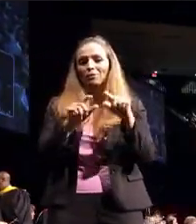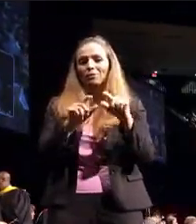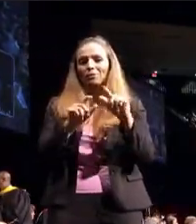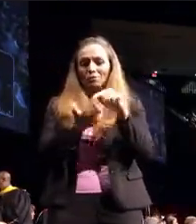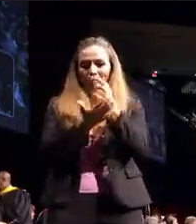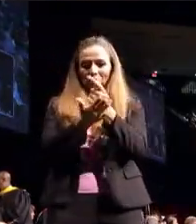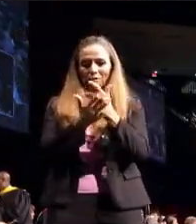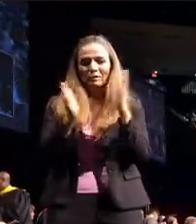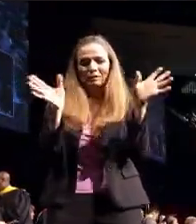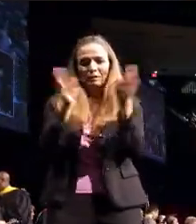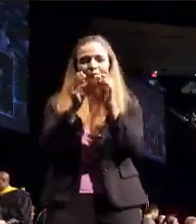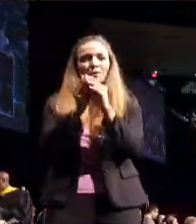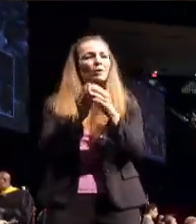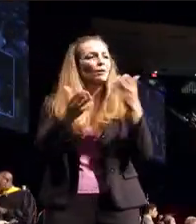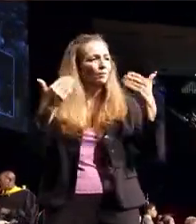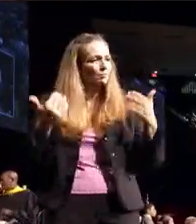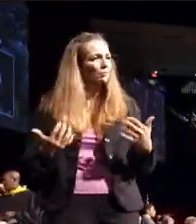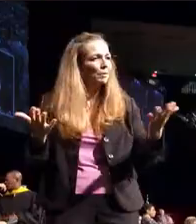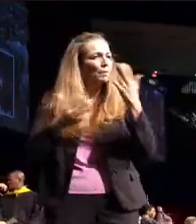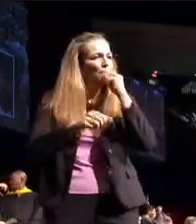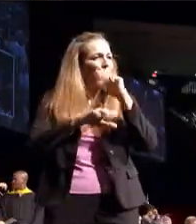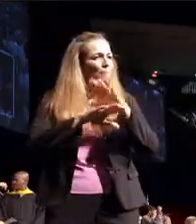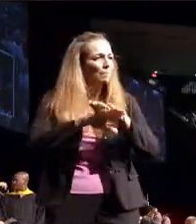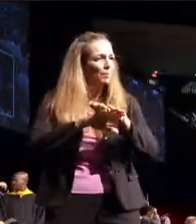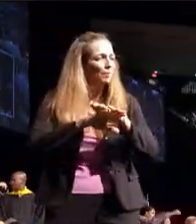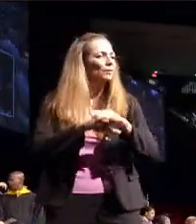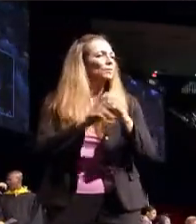Edwards, our prayers and best wishes go with you.